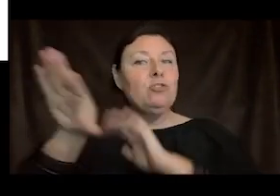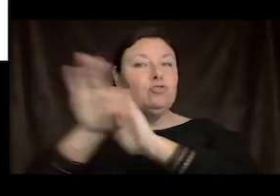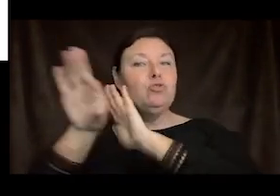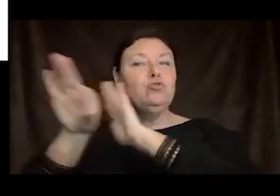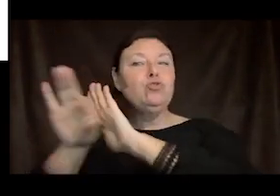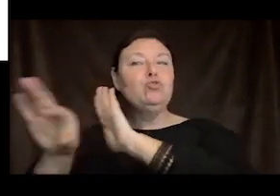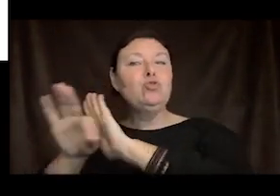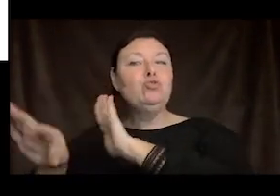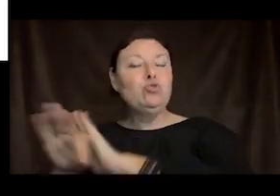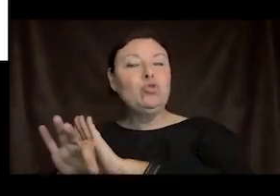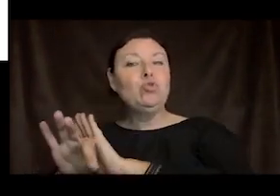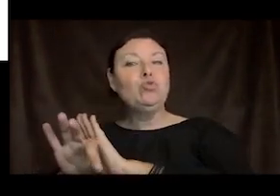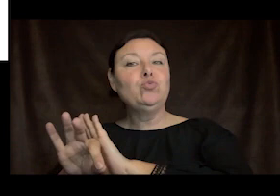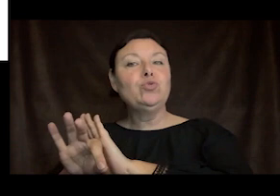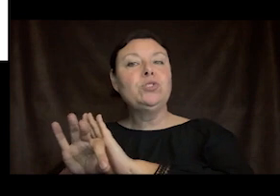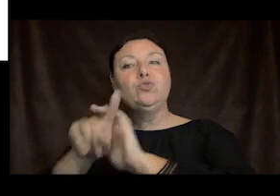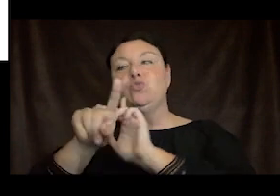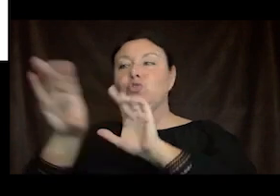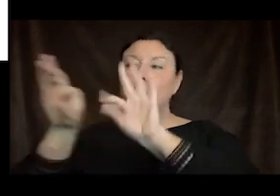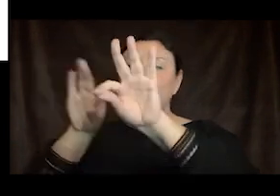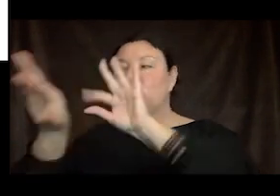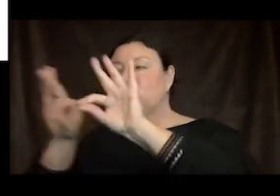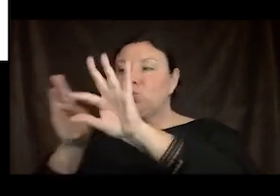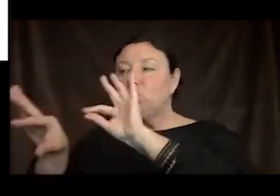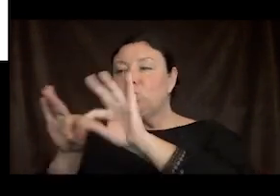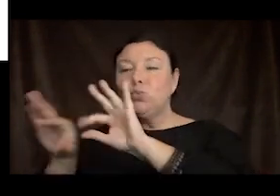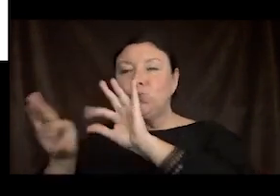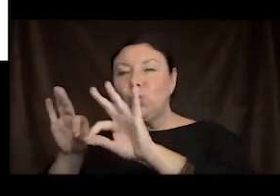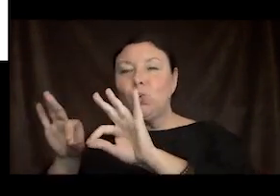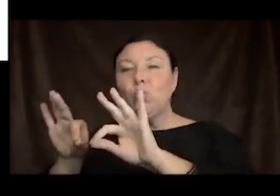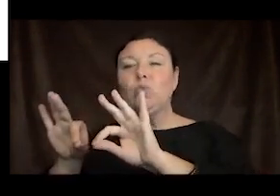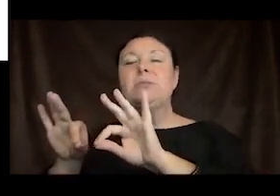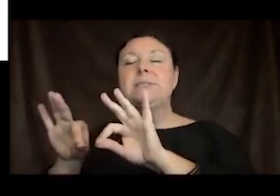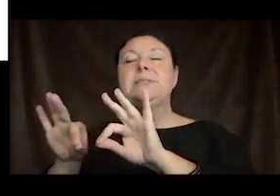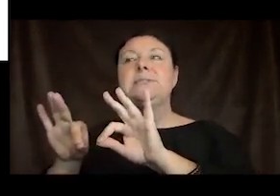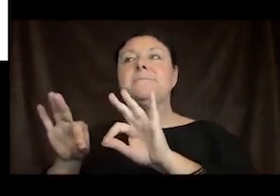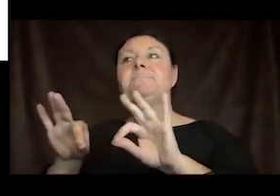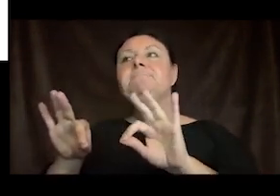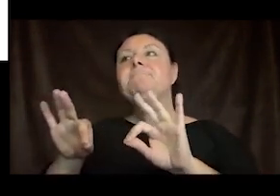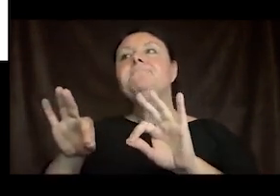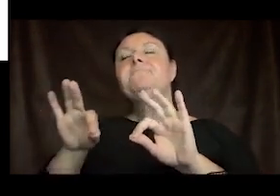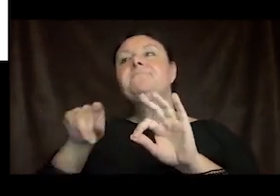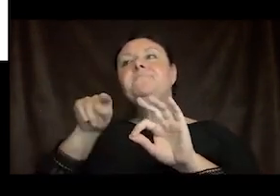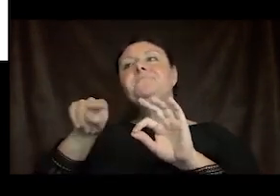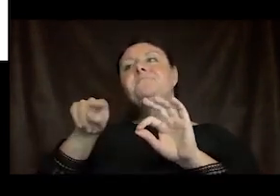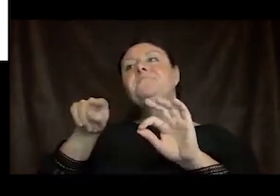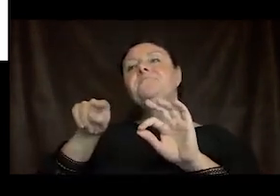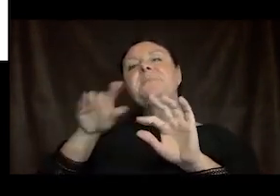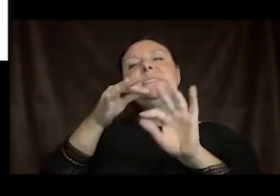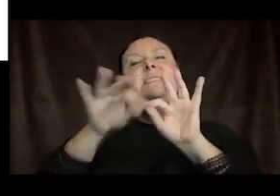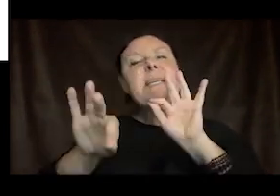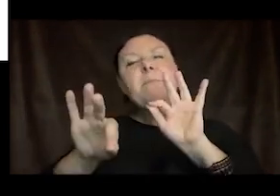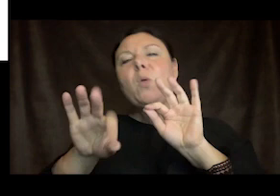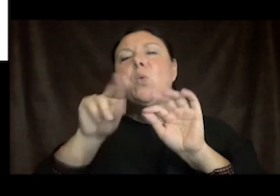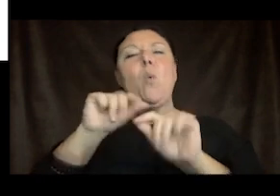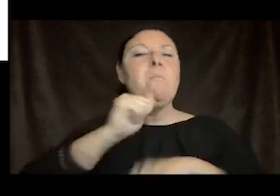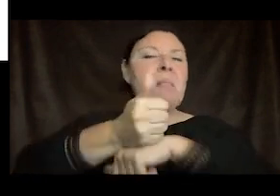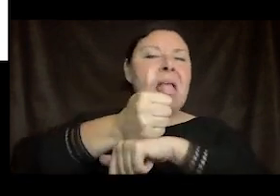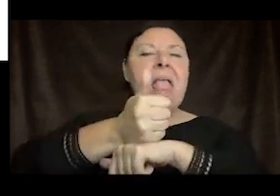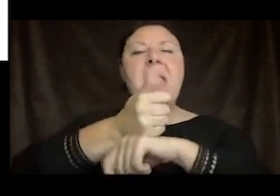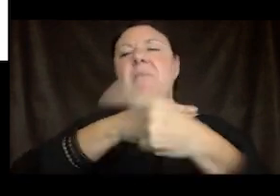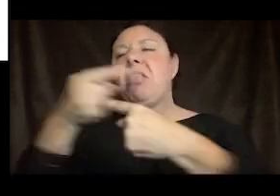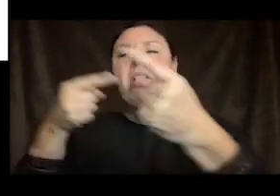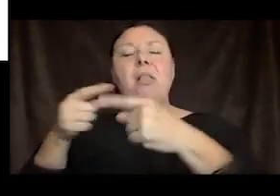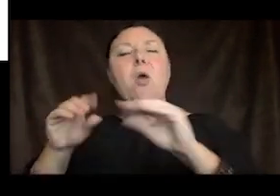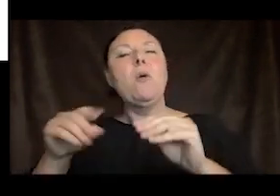they live, and they make these choices. And it's very low level. There's no blame or issue, they just sort of